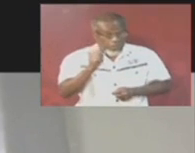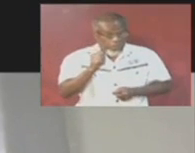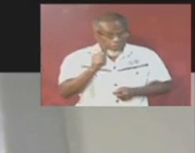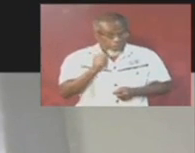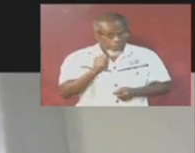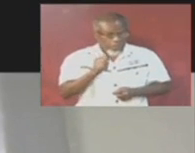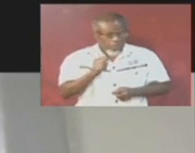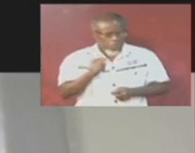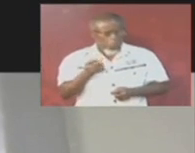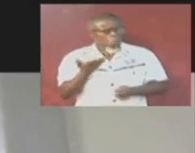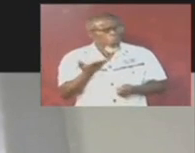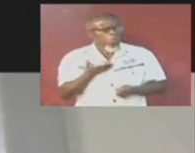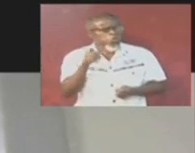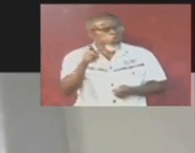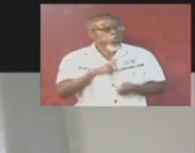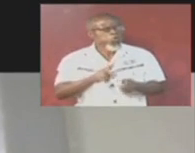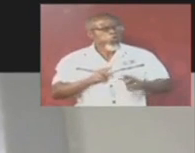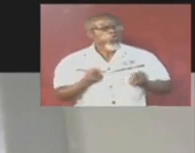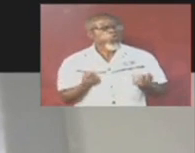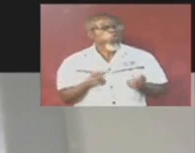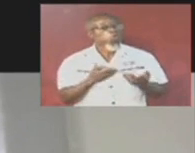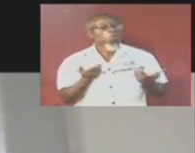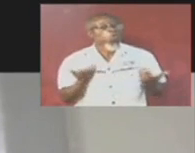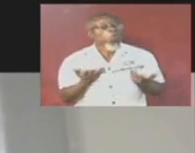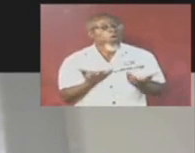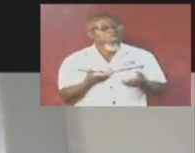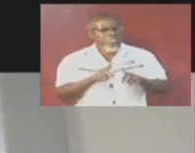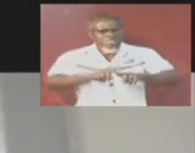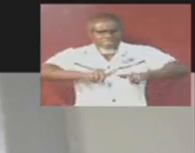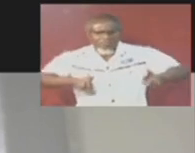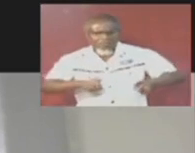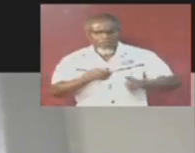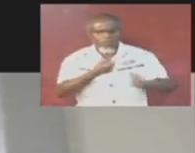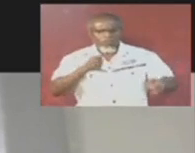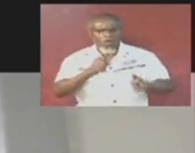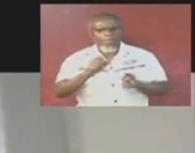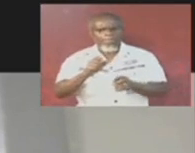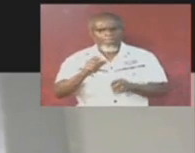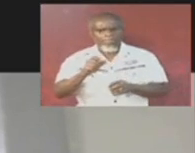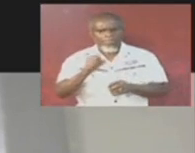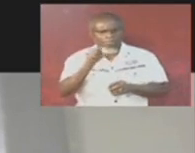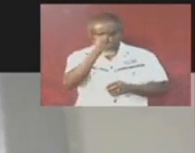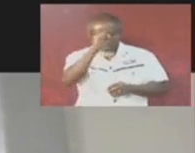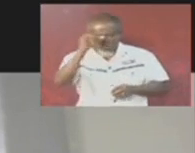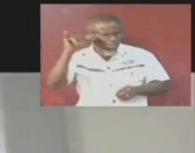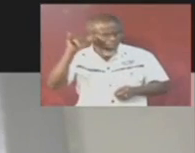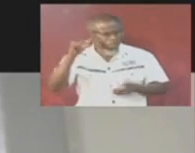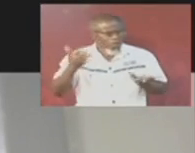may not have, that could prevent and possibly protect the country from this threat?